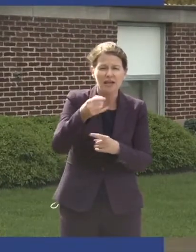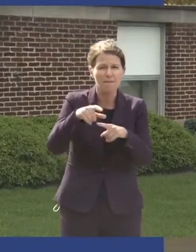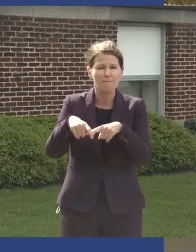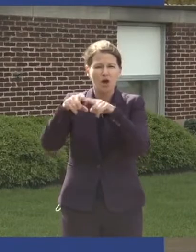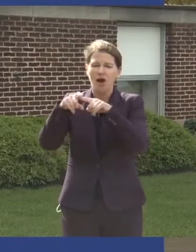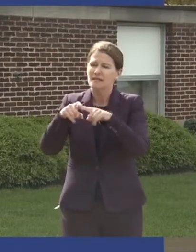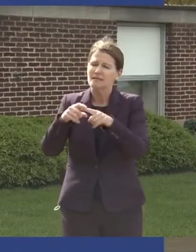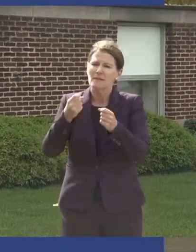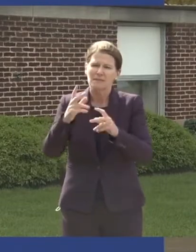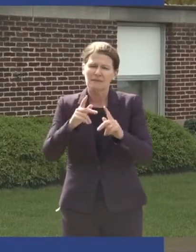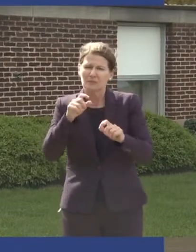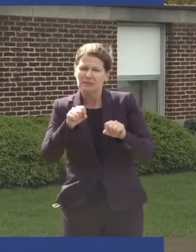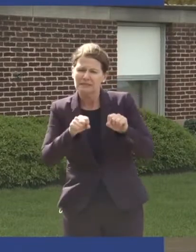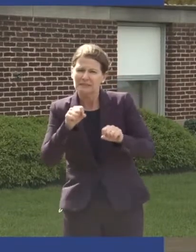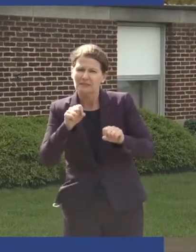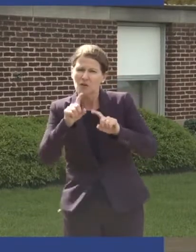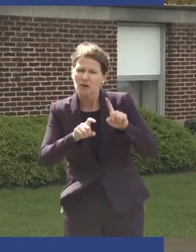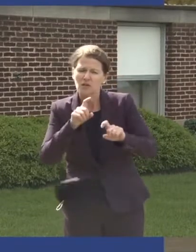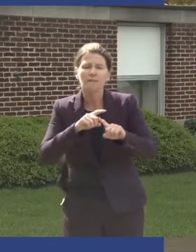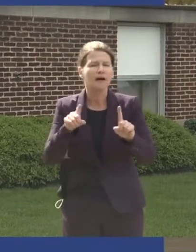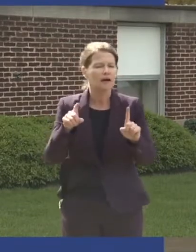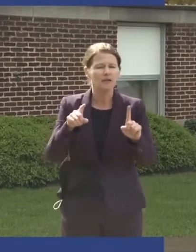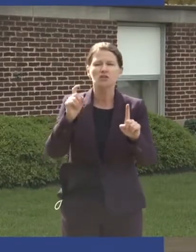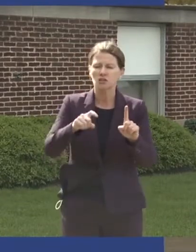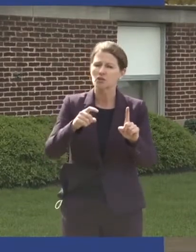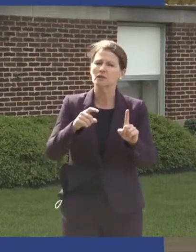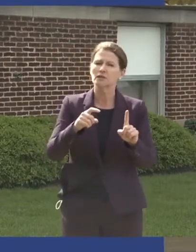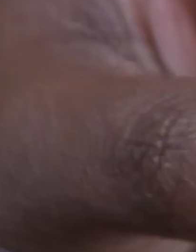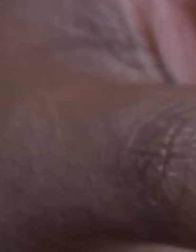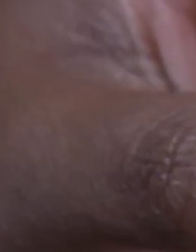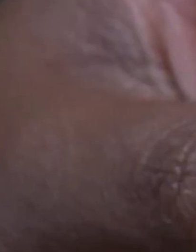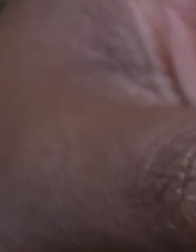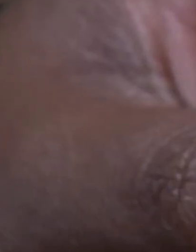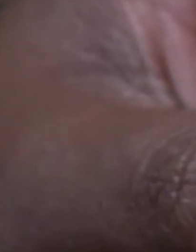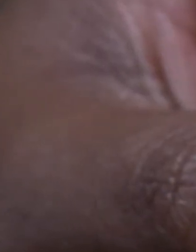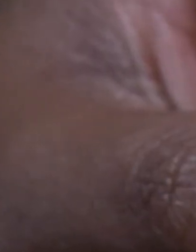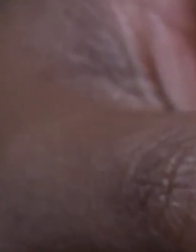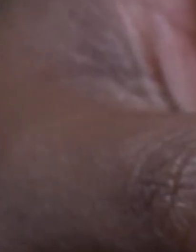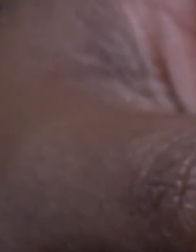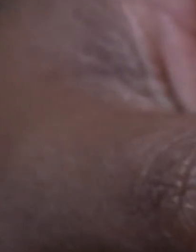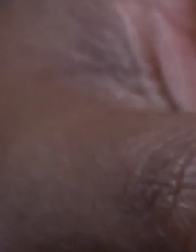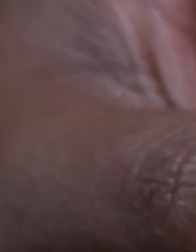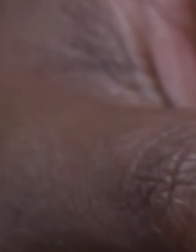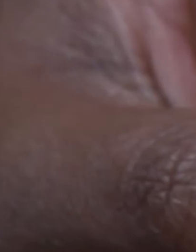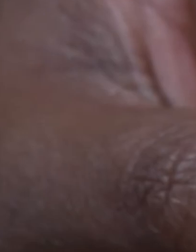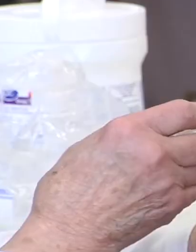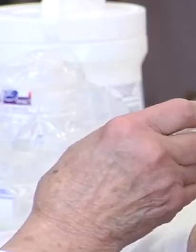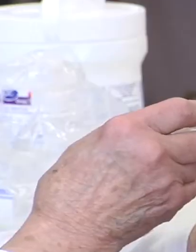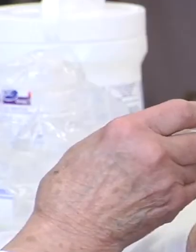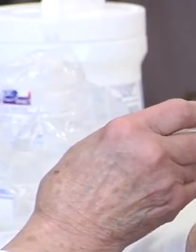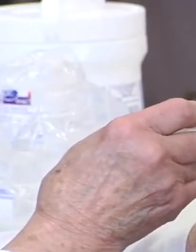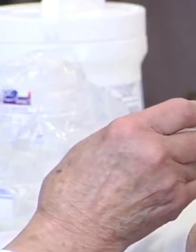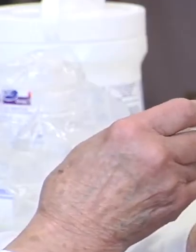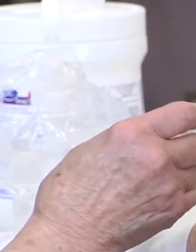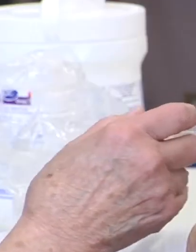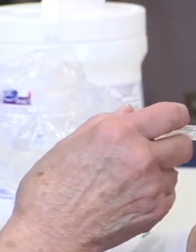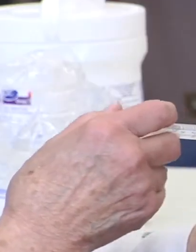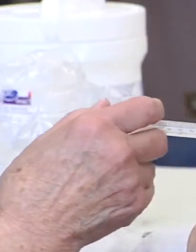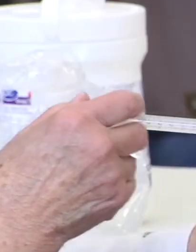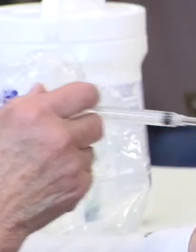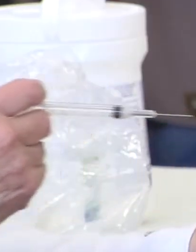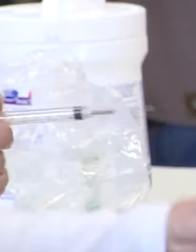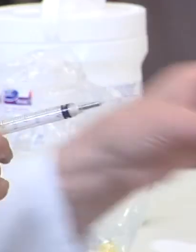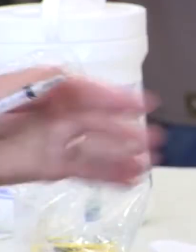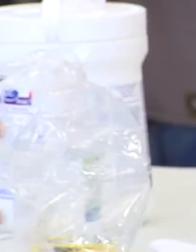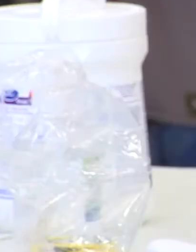but I think what it really does is should give us a reason to be more confident that these vaccines are safe. 6 cases of blood clotting